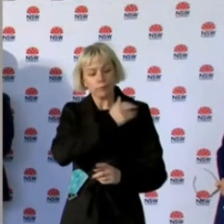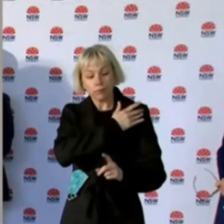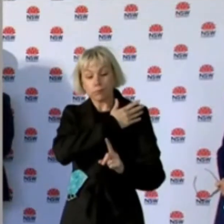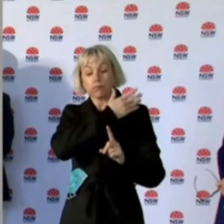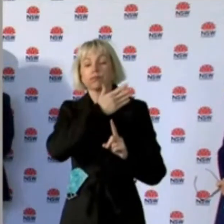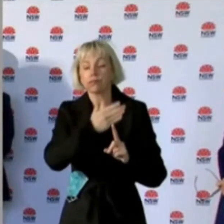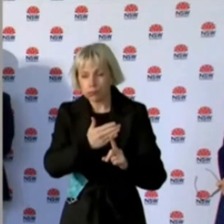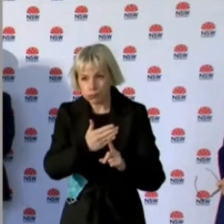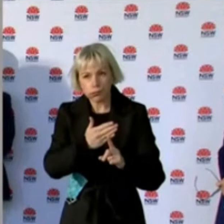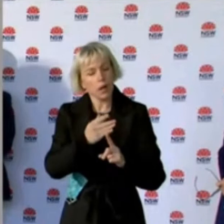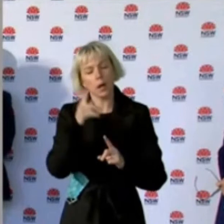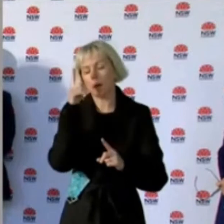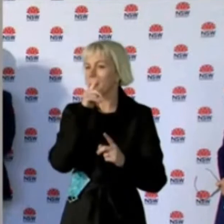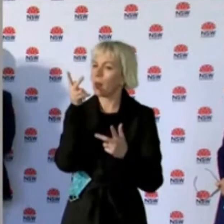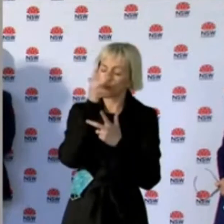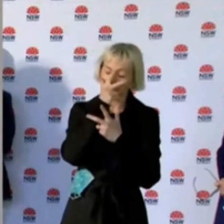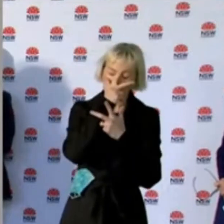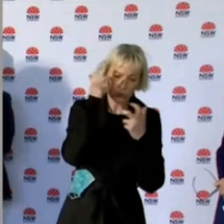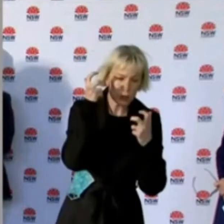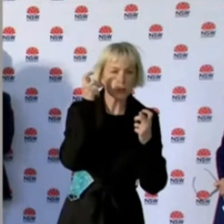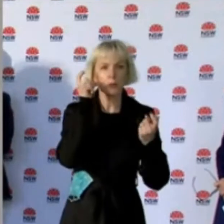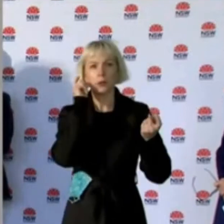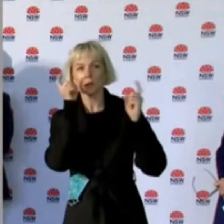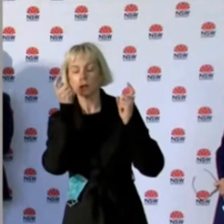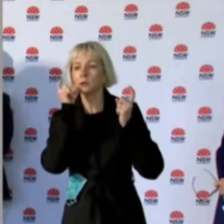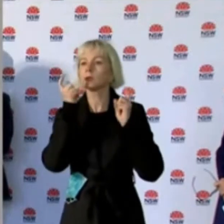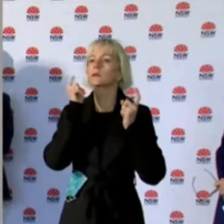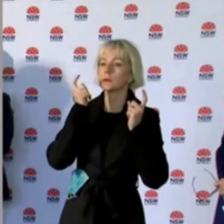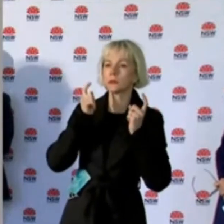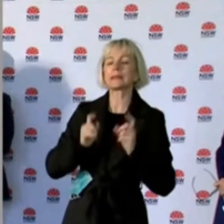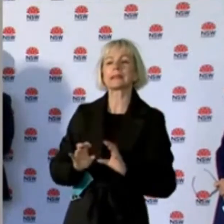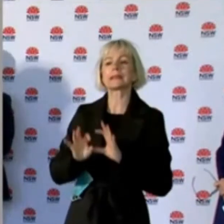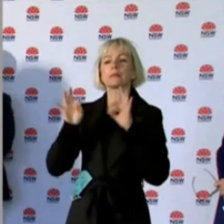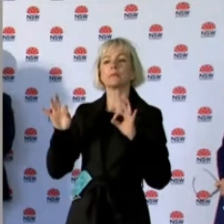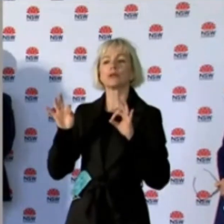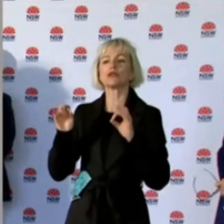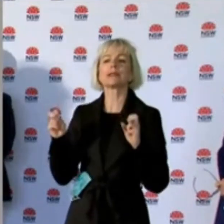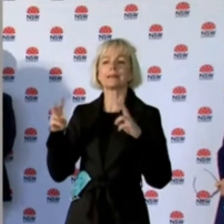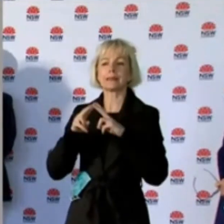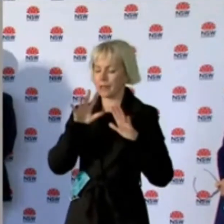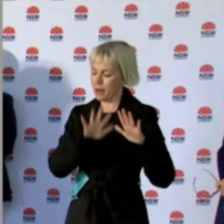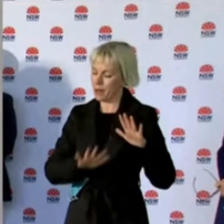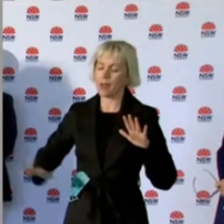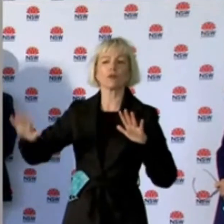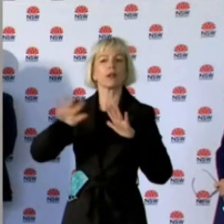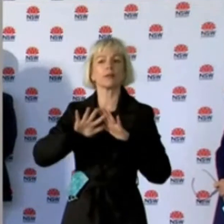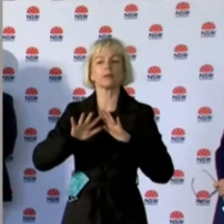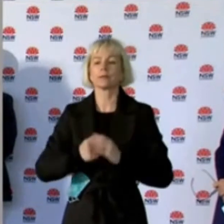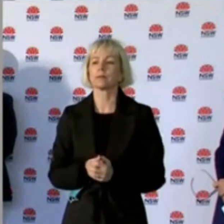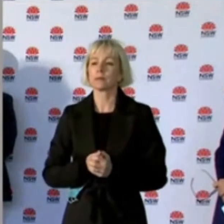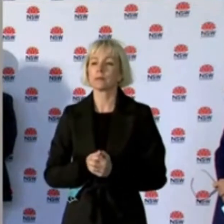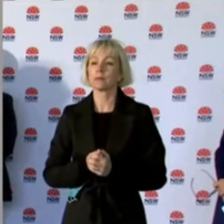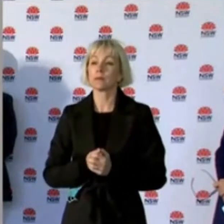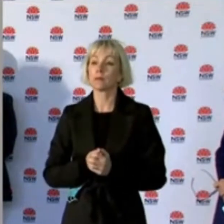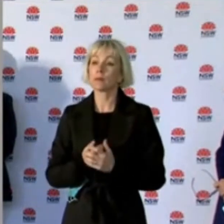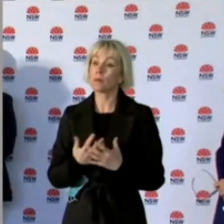right across New South Wales today, particularly those in metropolitan Sydney. Our message is today that we will get through this